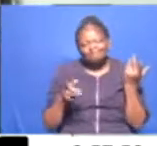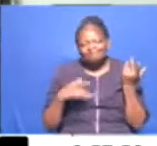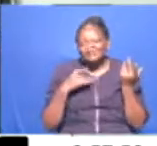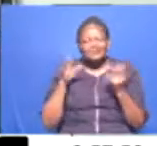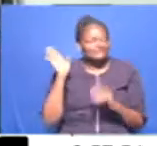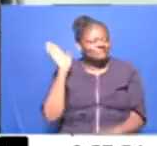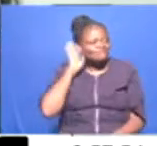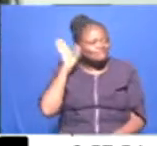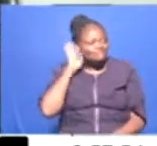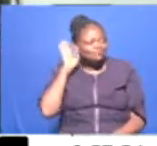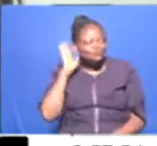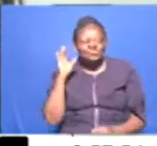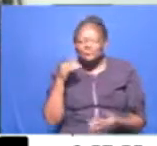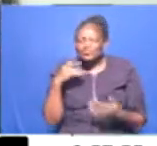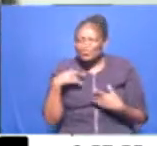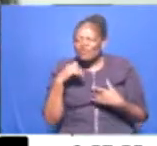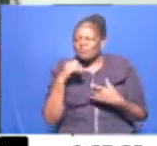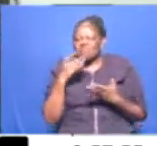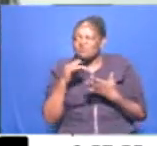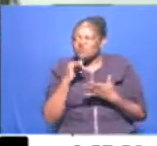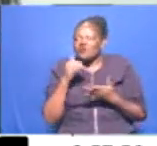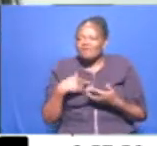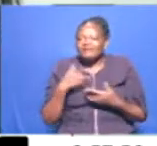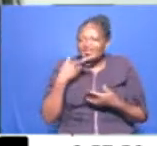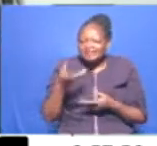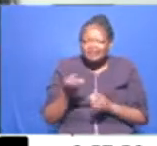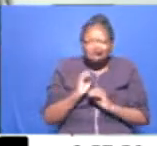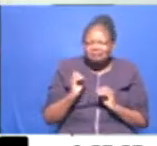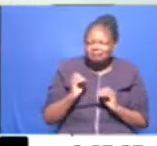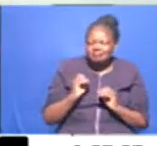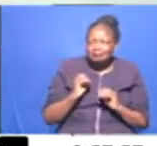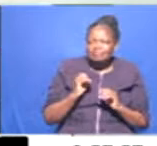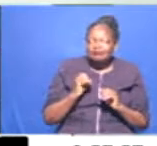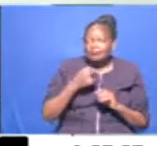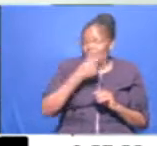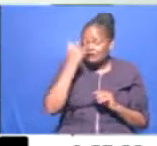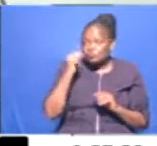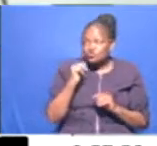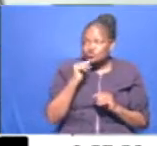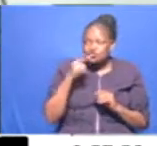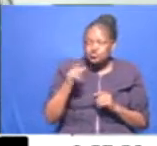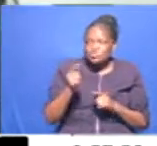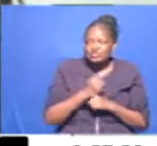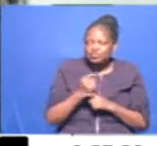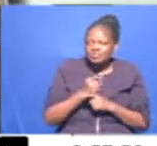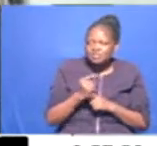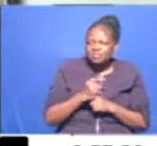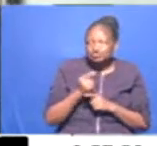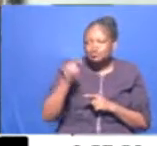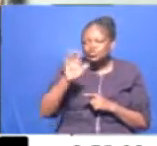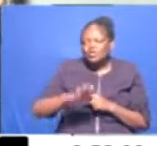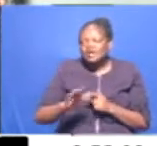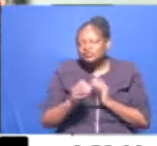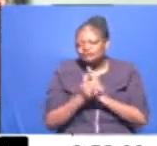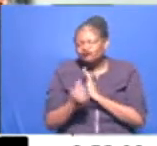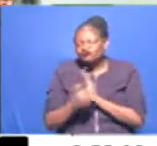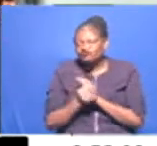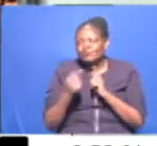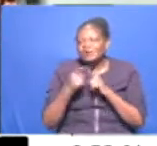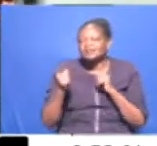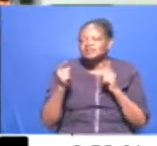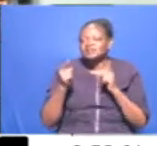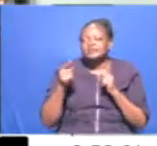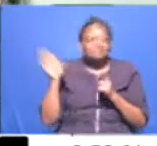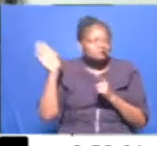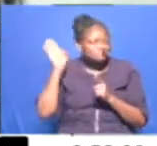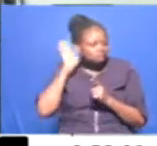Sometimes you may not even be having the answer. You may not be having the solution, because it's not even your training. It's not your area of specialization. But giving that listening,